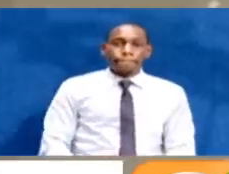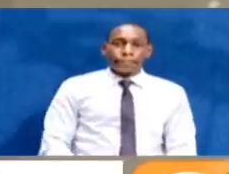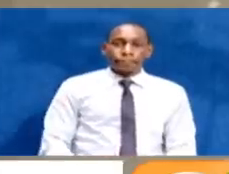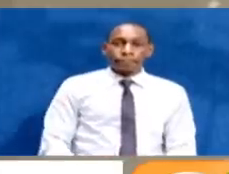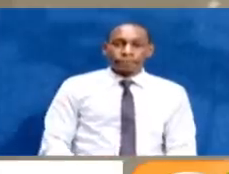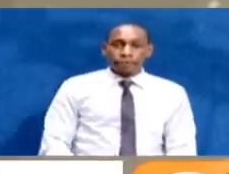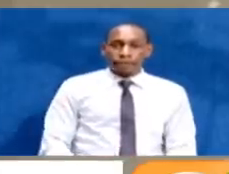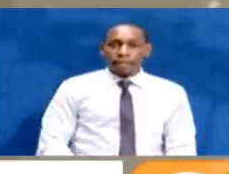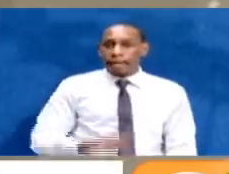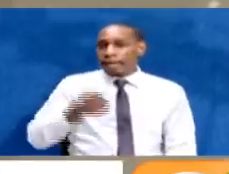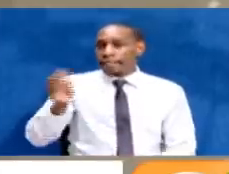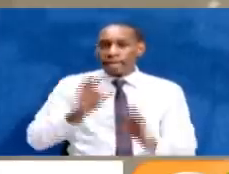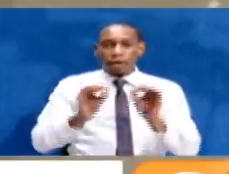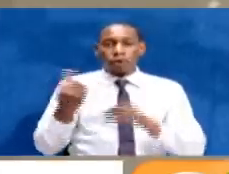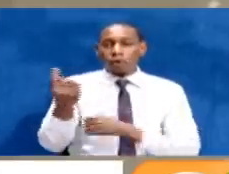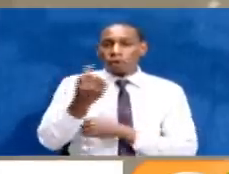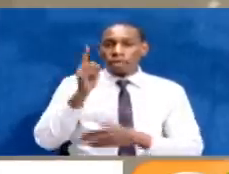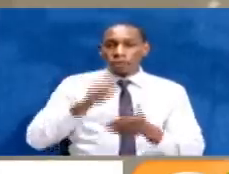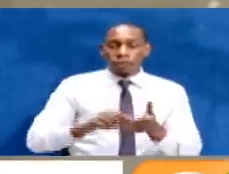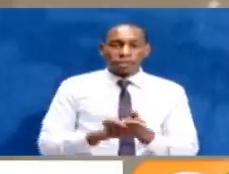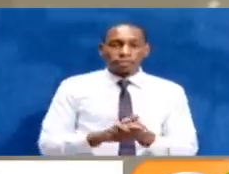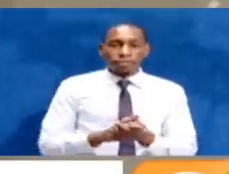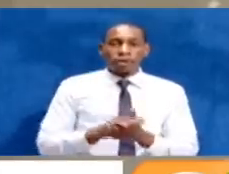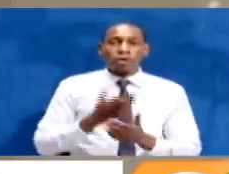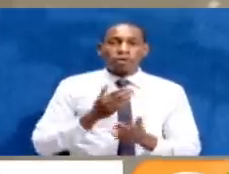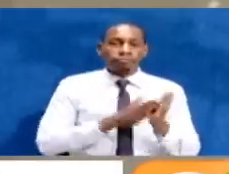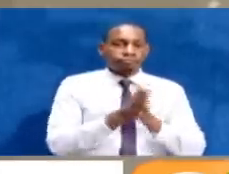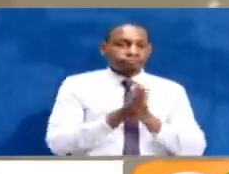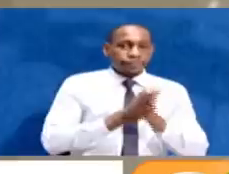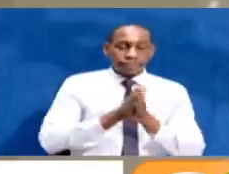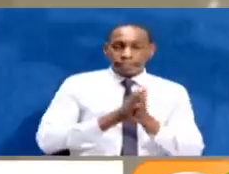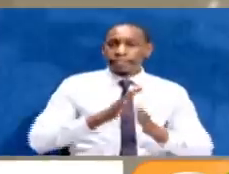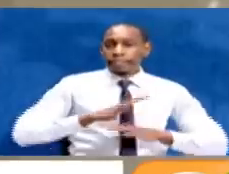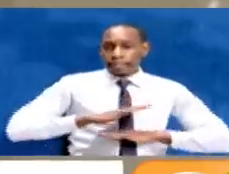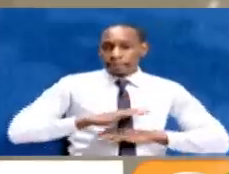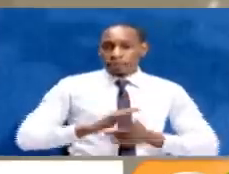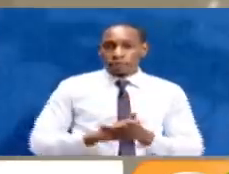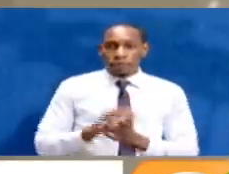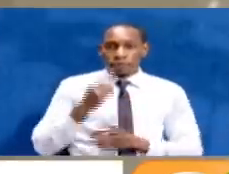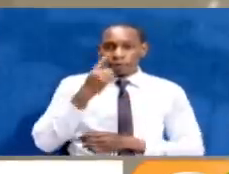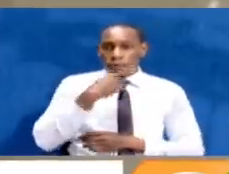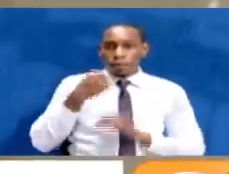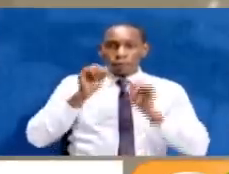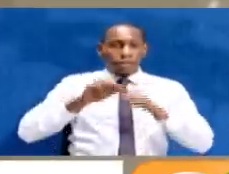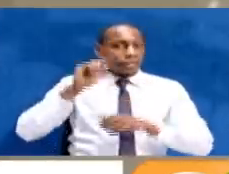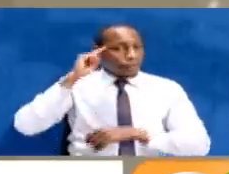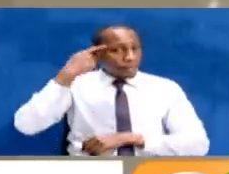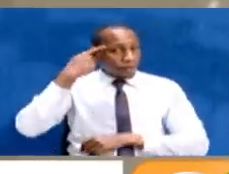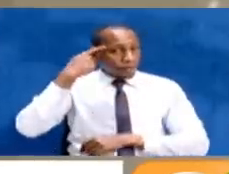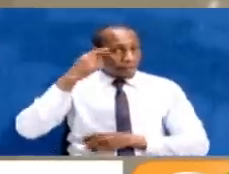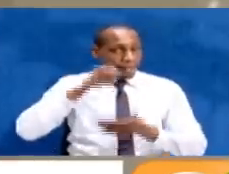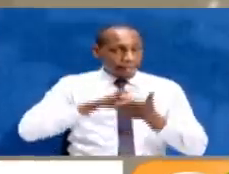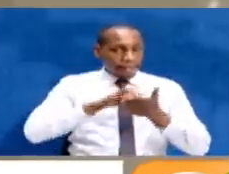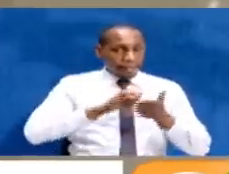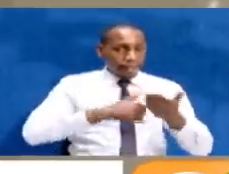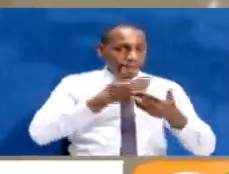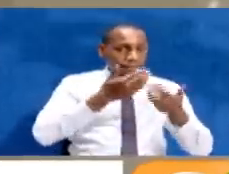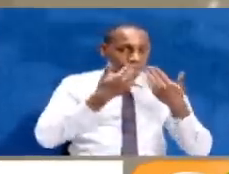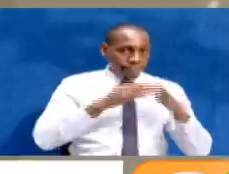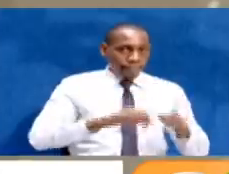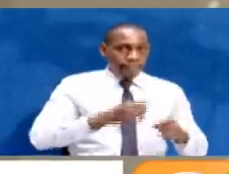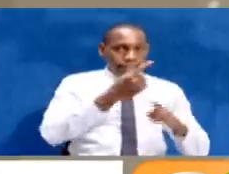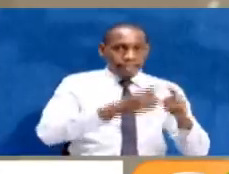it's never anything else other than convenience and interest. I mean, who would have thought that after